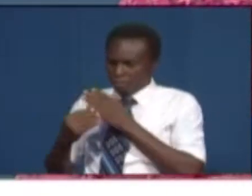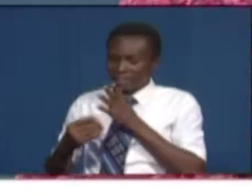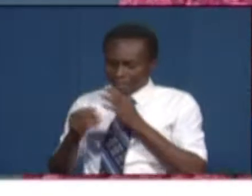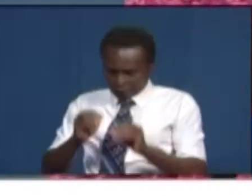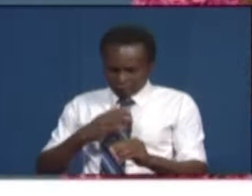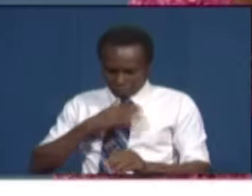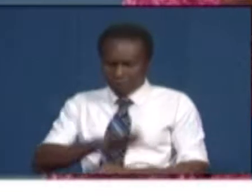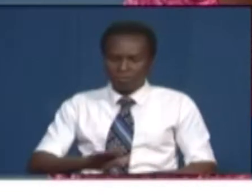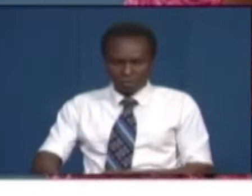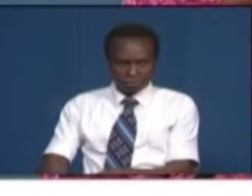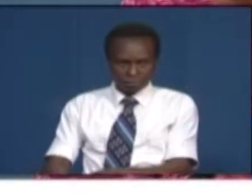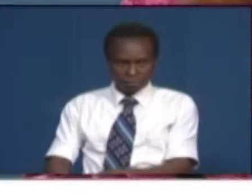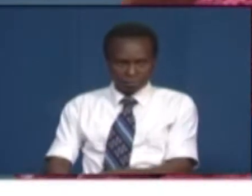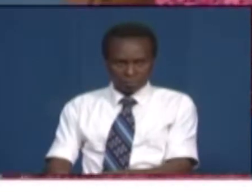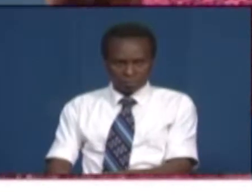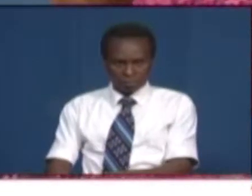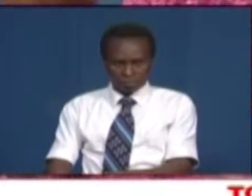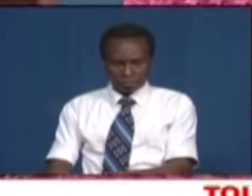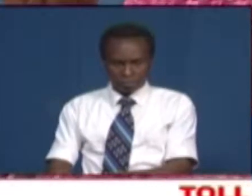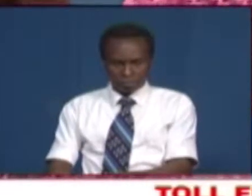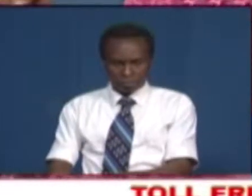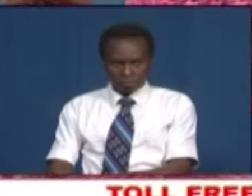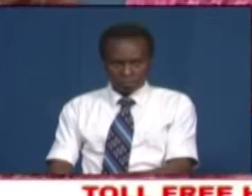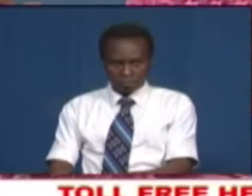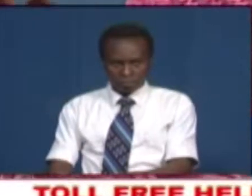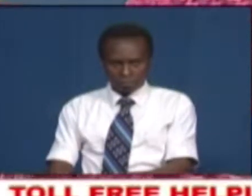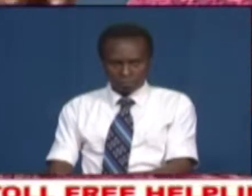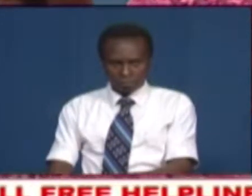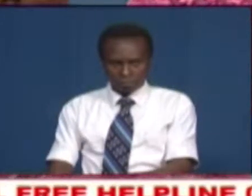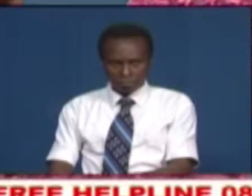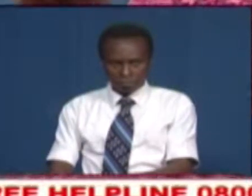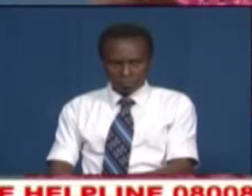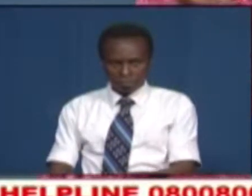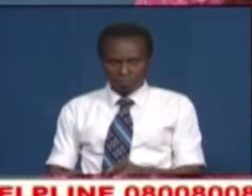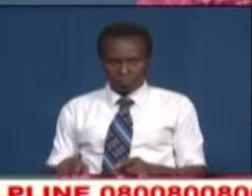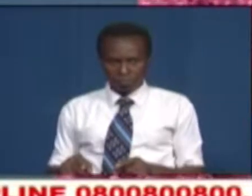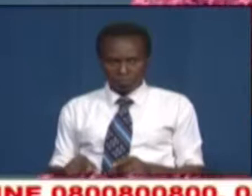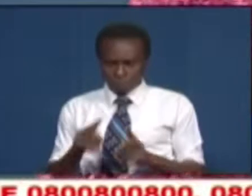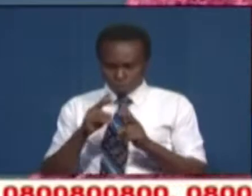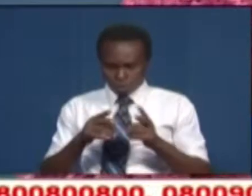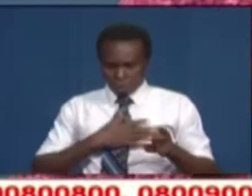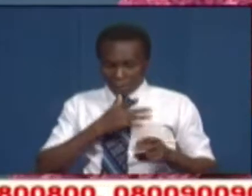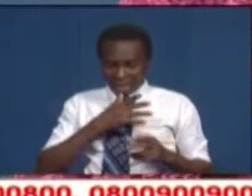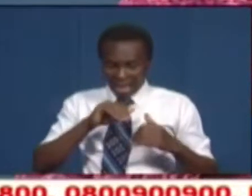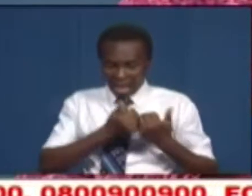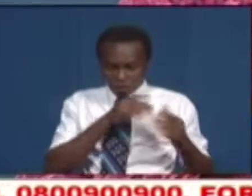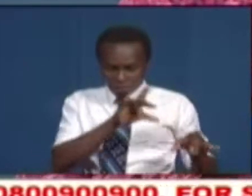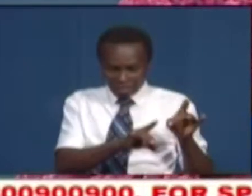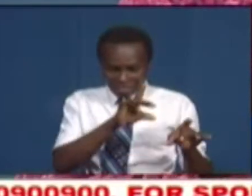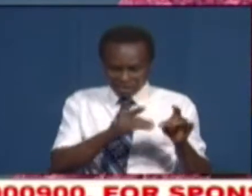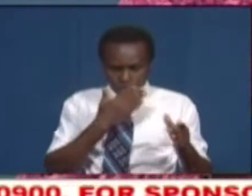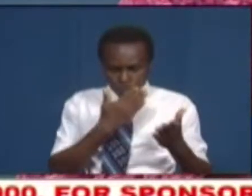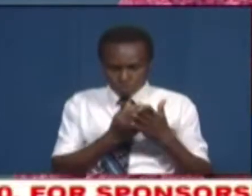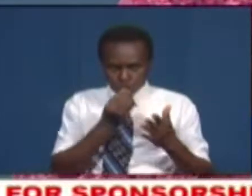point, if you don't become that conscious of healthy living and then choosing healthy to introduce to the children,